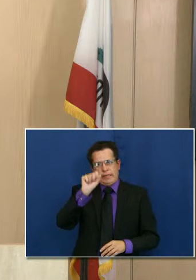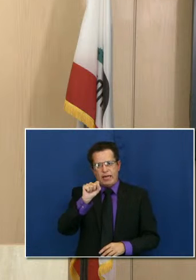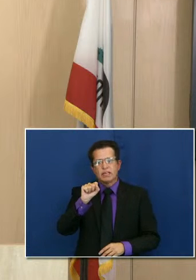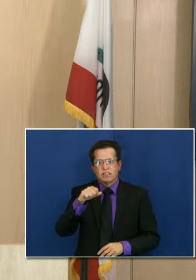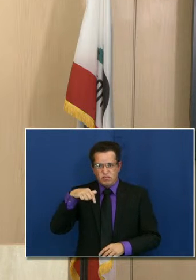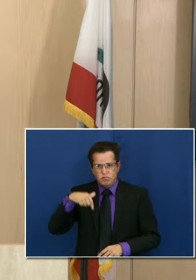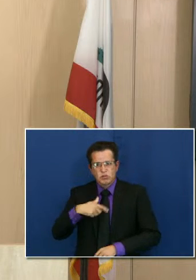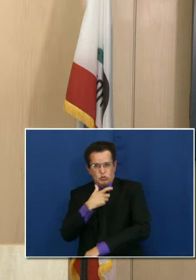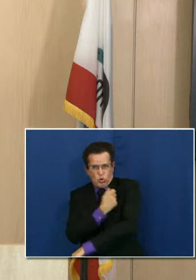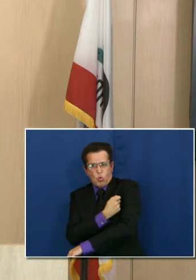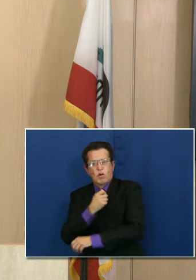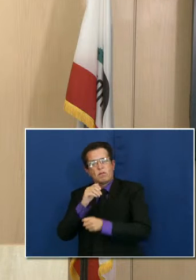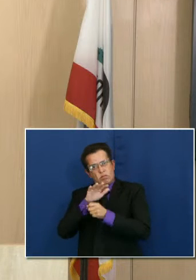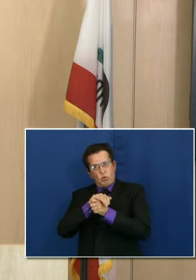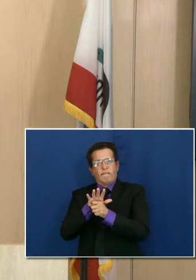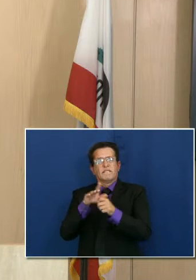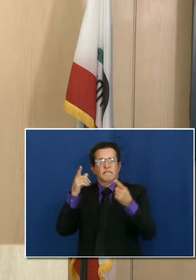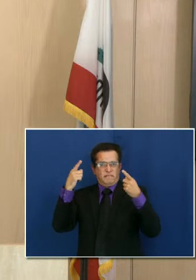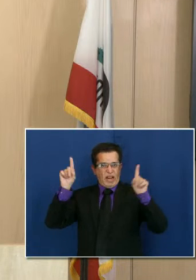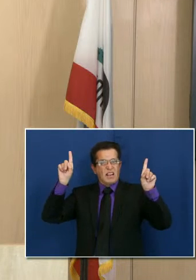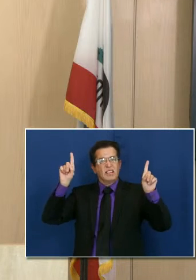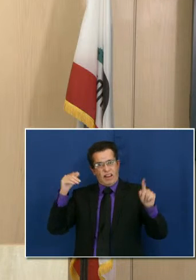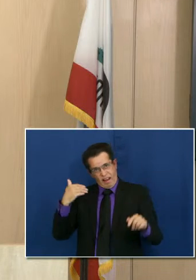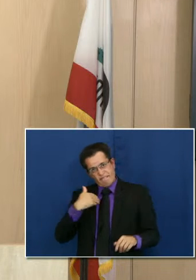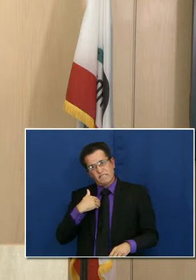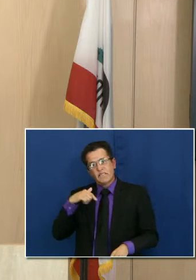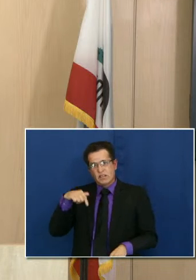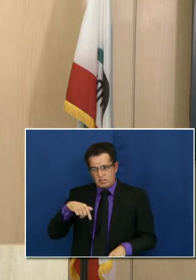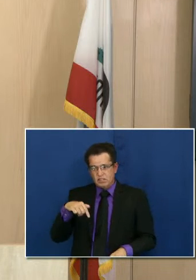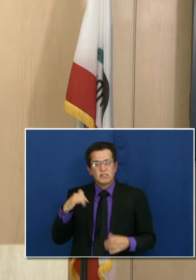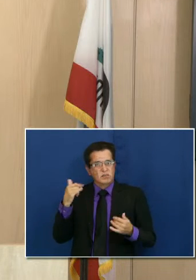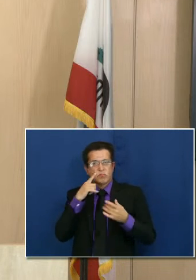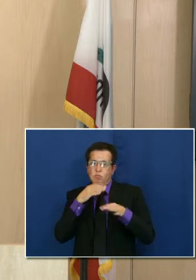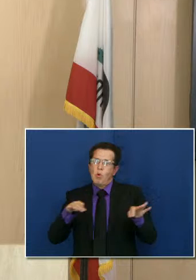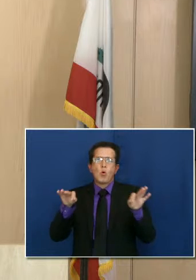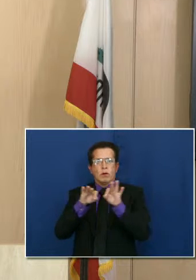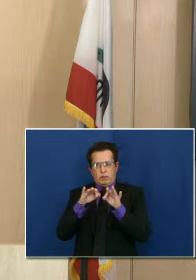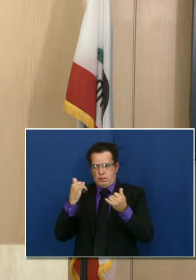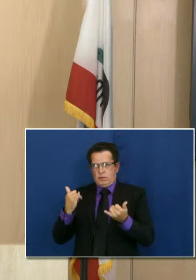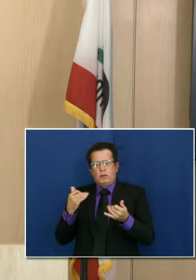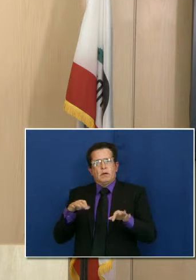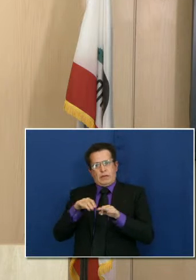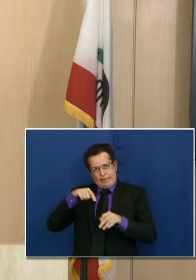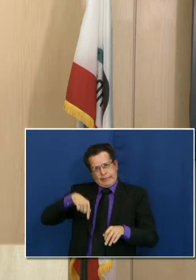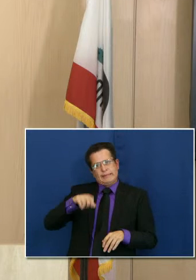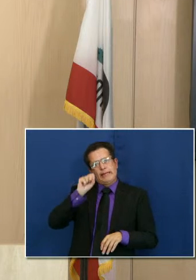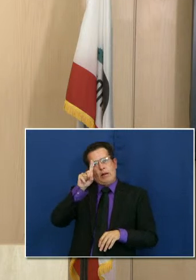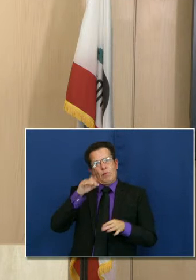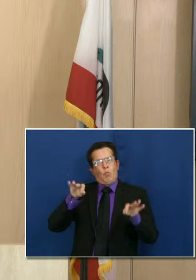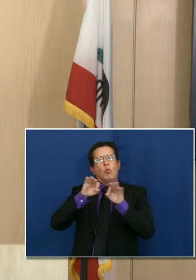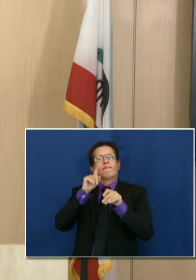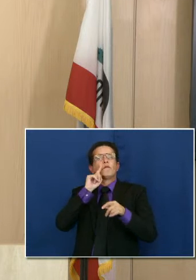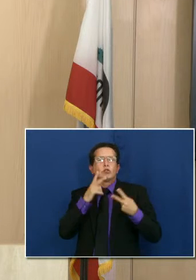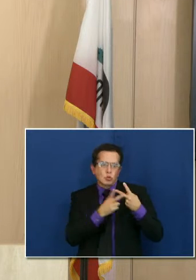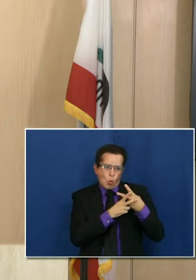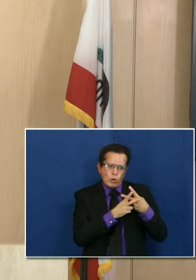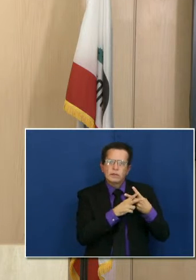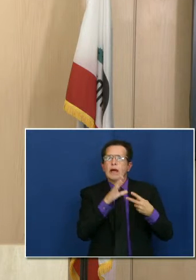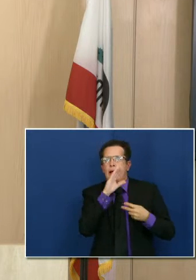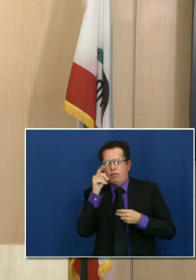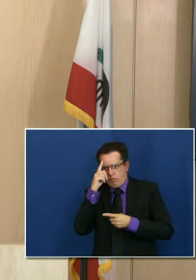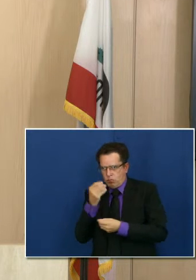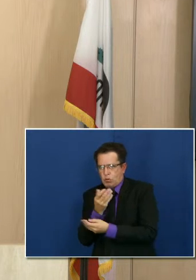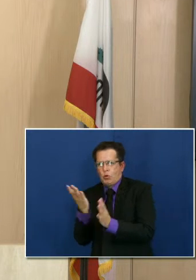Our county will play a vital role in the storage and distributions of these vaccines to hospitals and medical